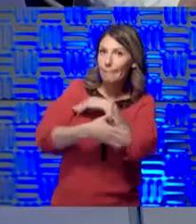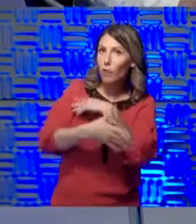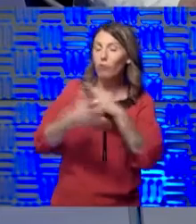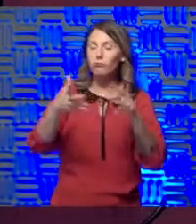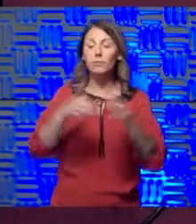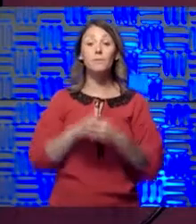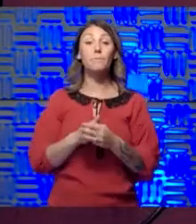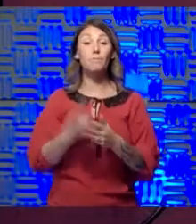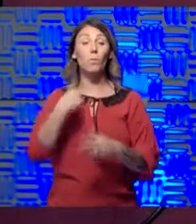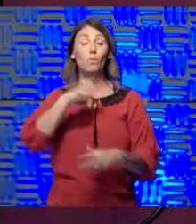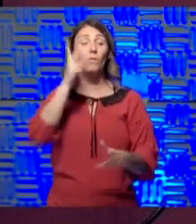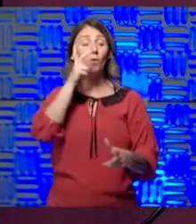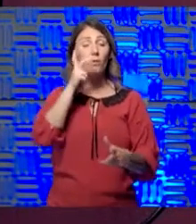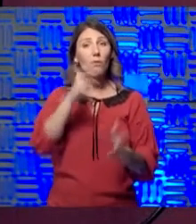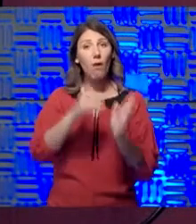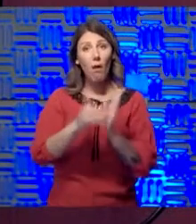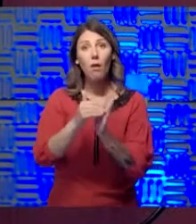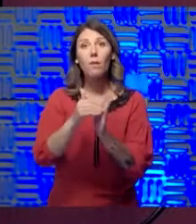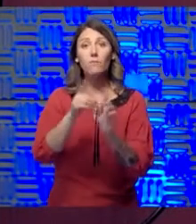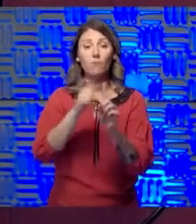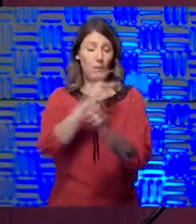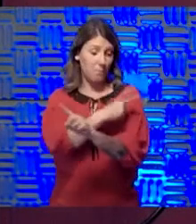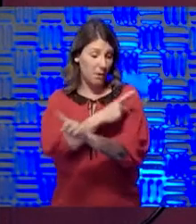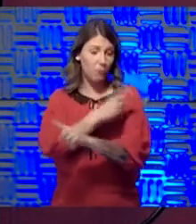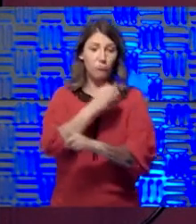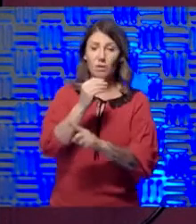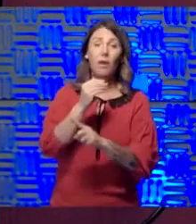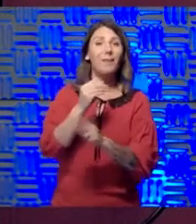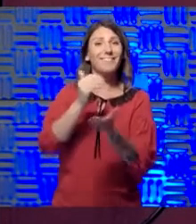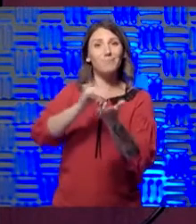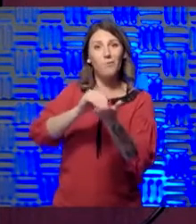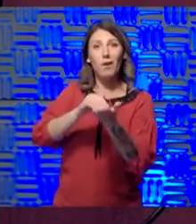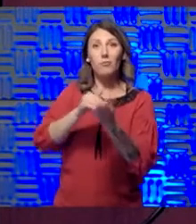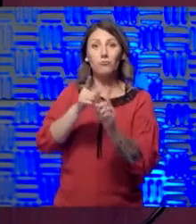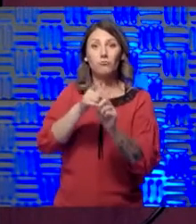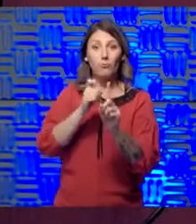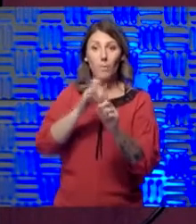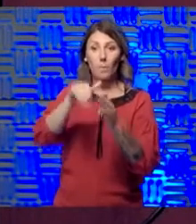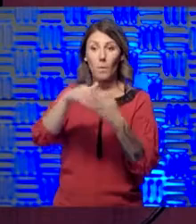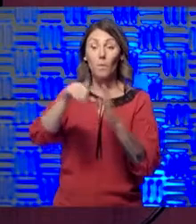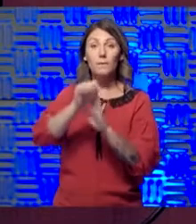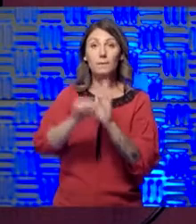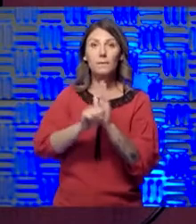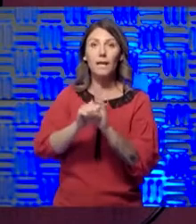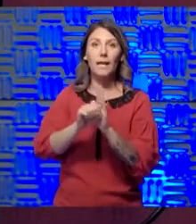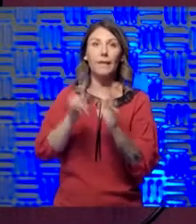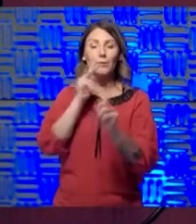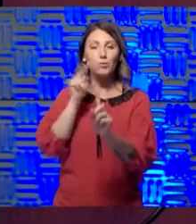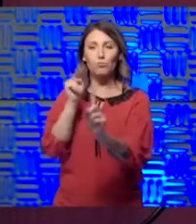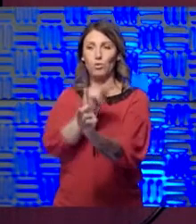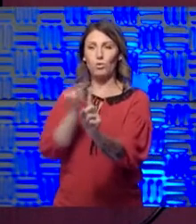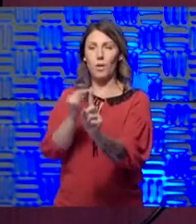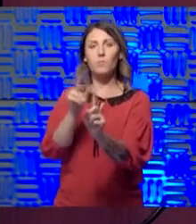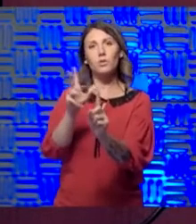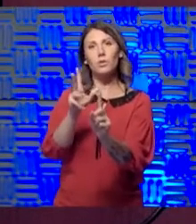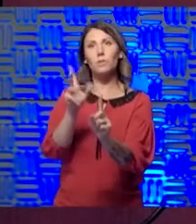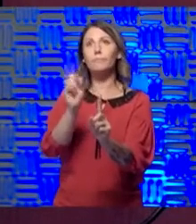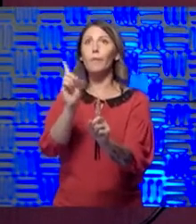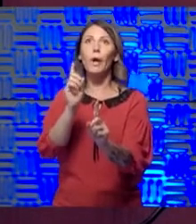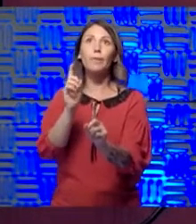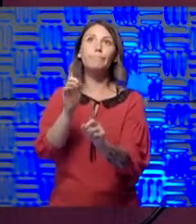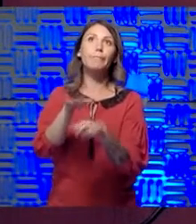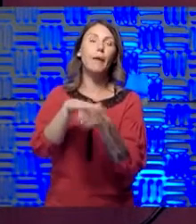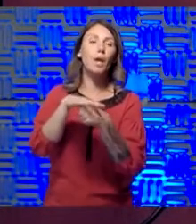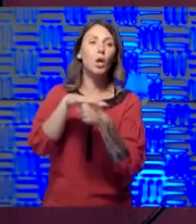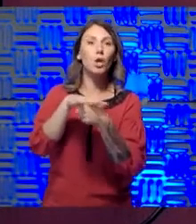a handful of times from patients and from providers even across the state that there is a perception, especially in areas where